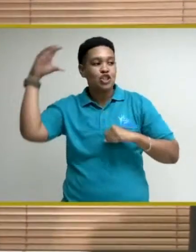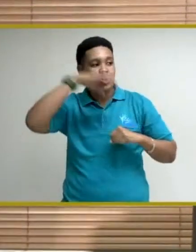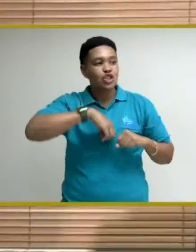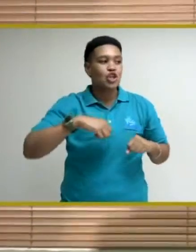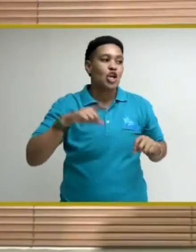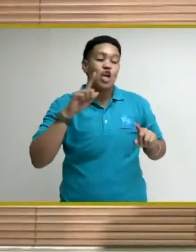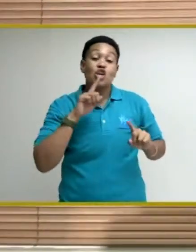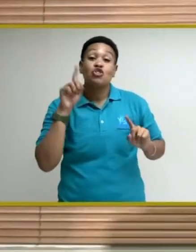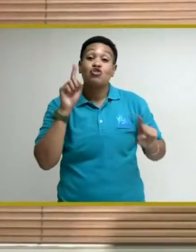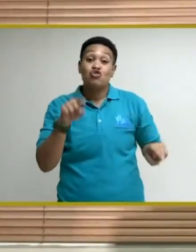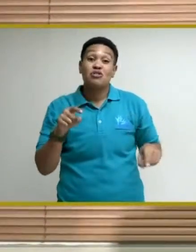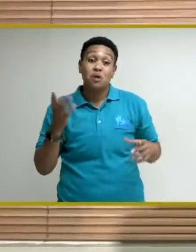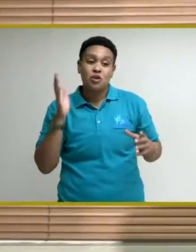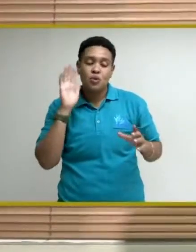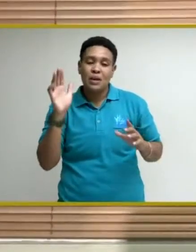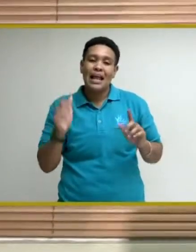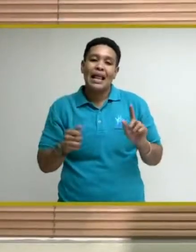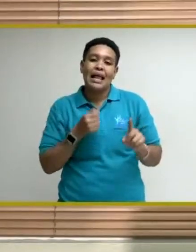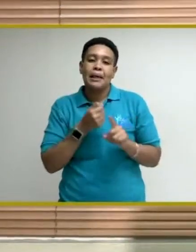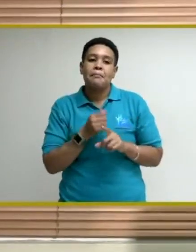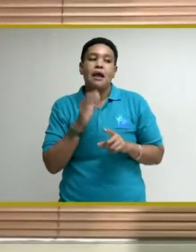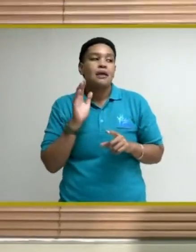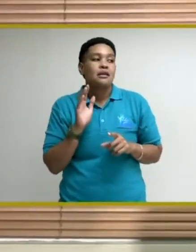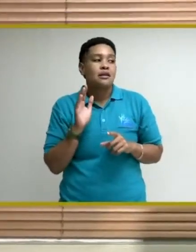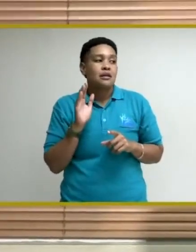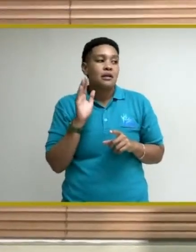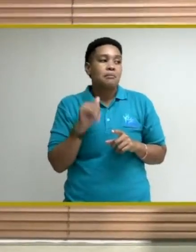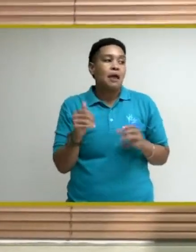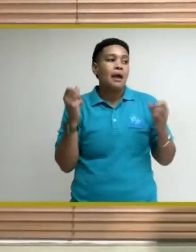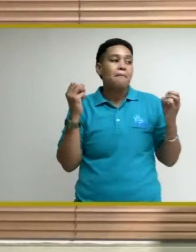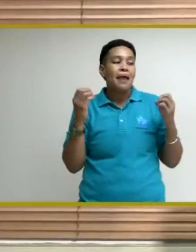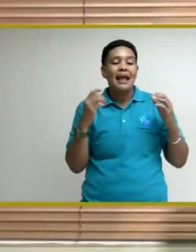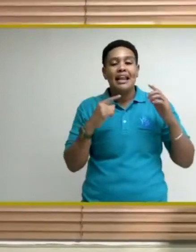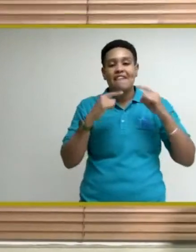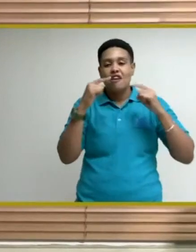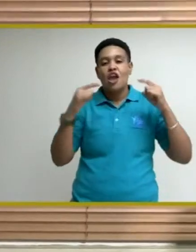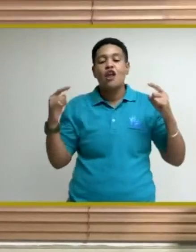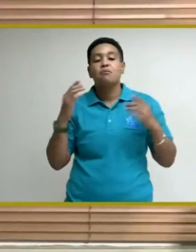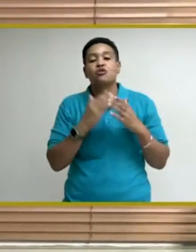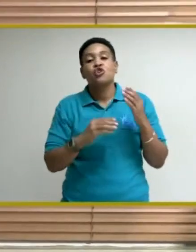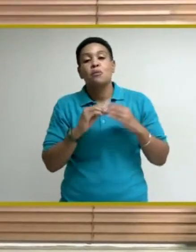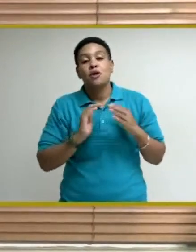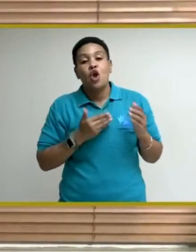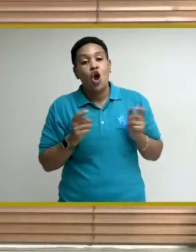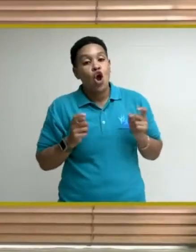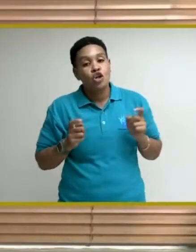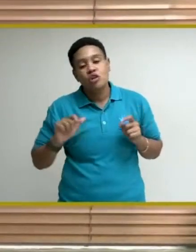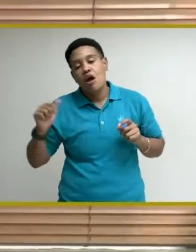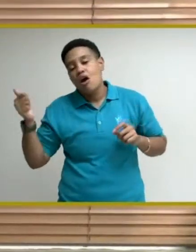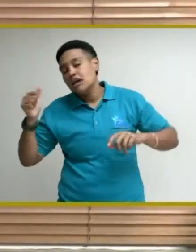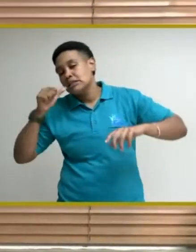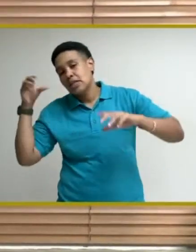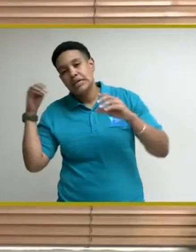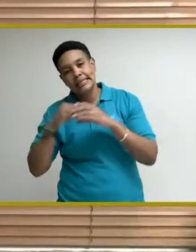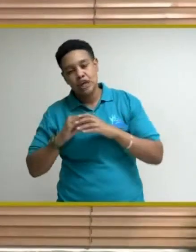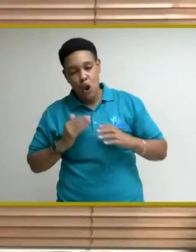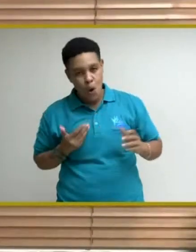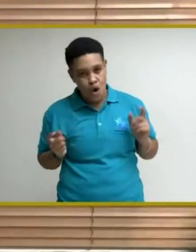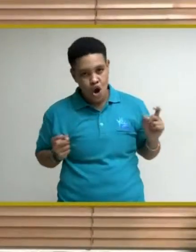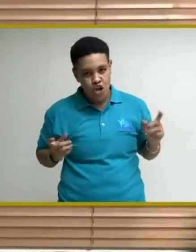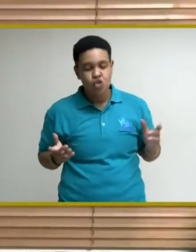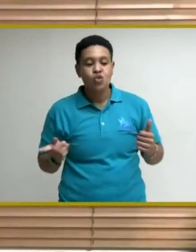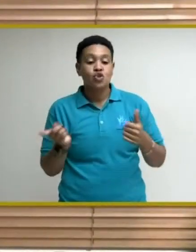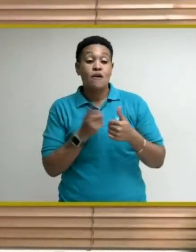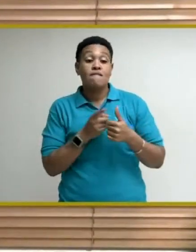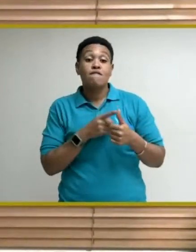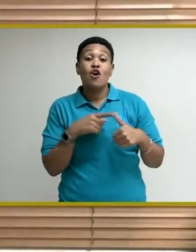to be impacted by a number of variables, some within our control, others not. So the